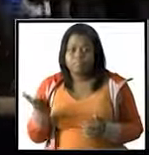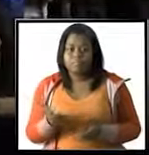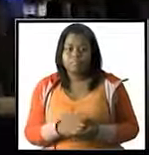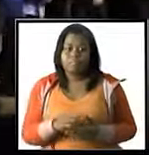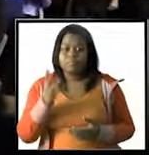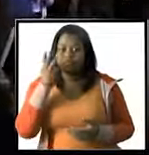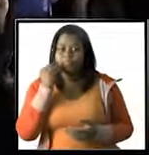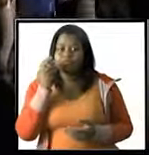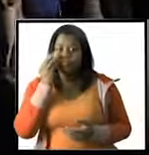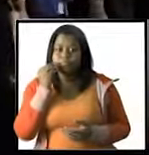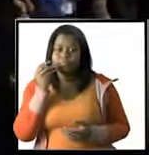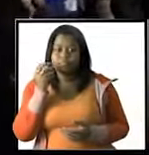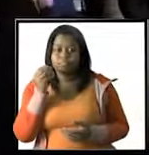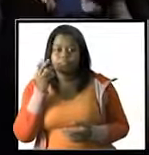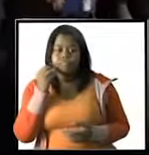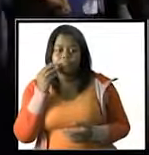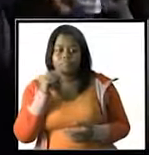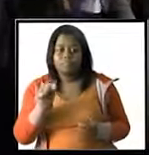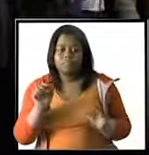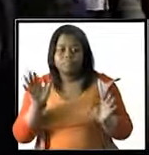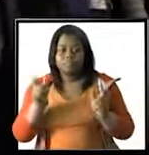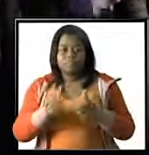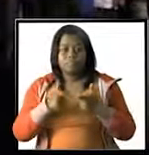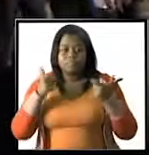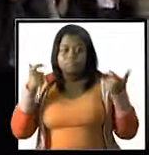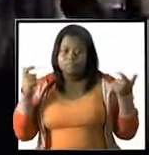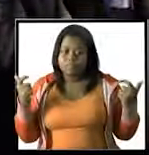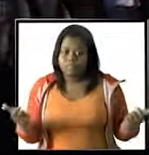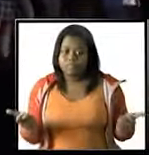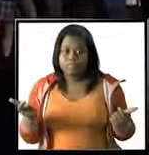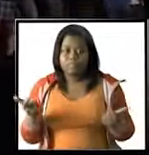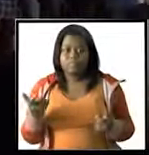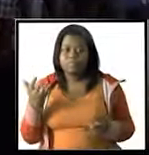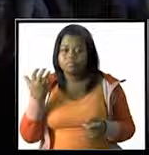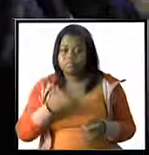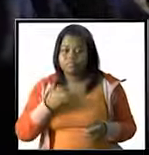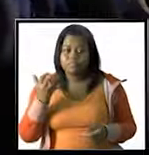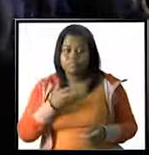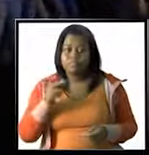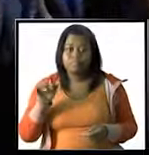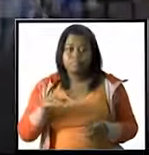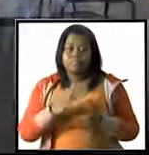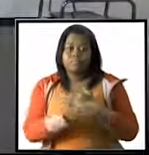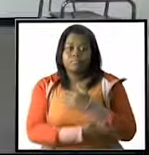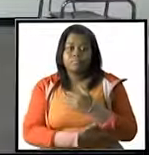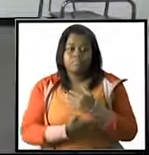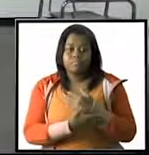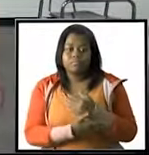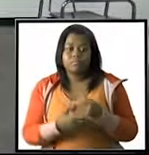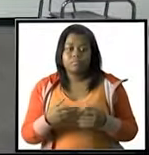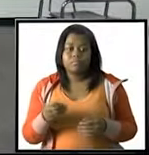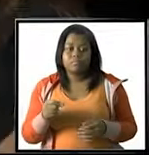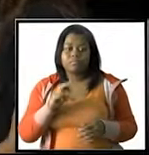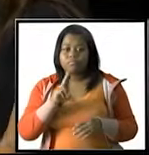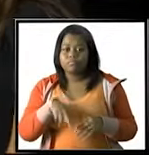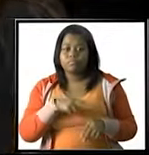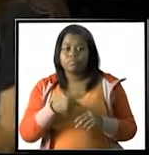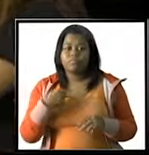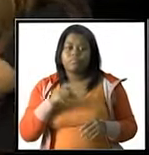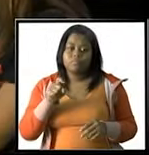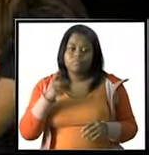we have to go into Atlanta to go on the trip. So it was nice to stay in county and be close. I wish we went to Atlanta. All right, back to you guys in the studio.